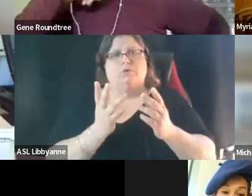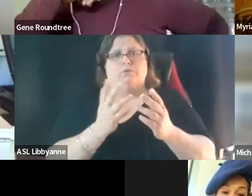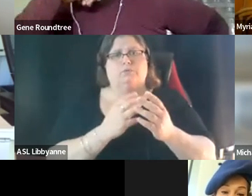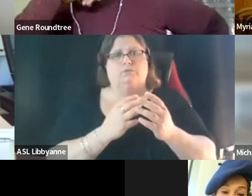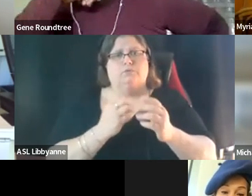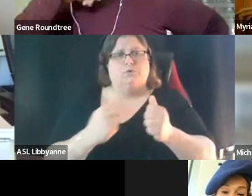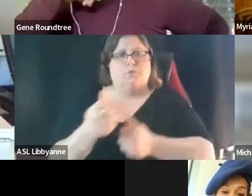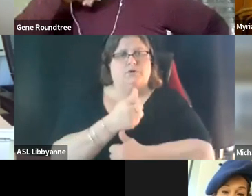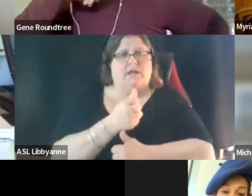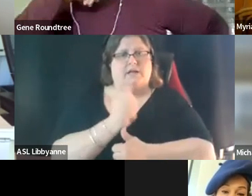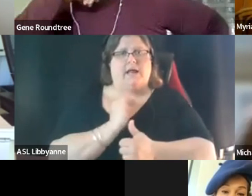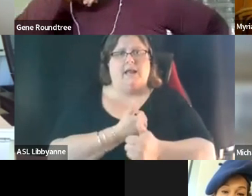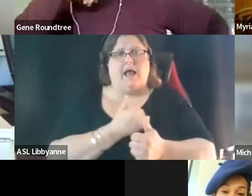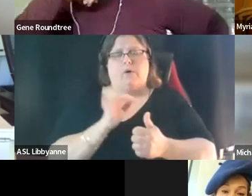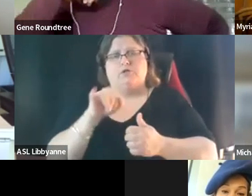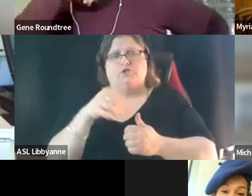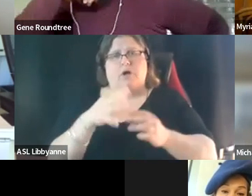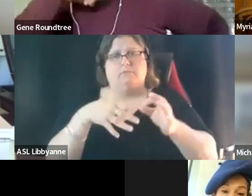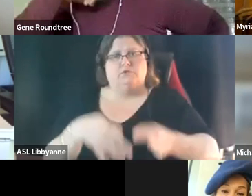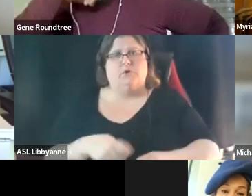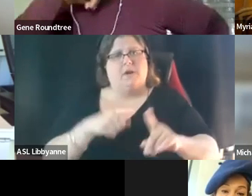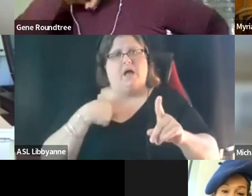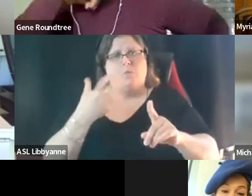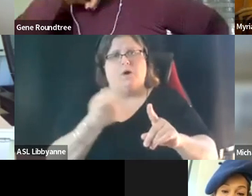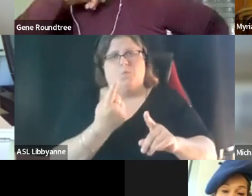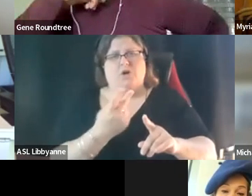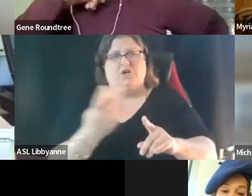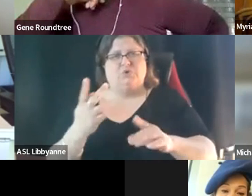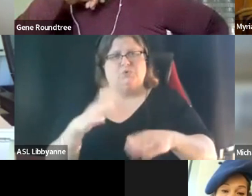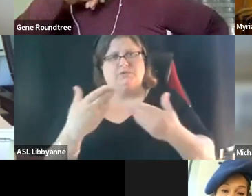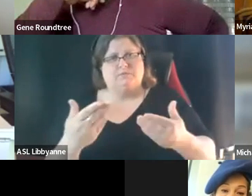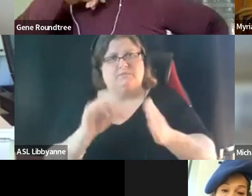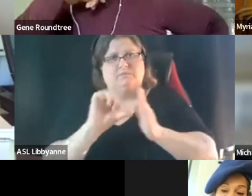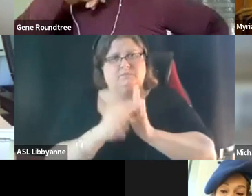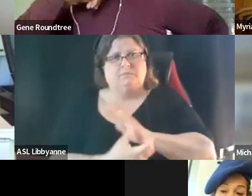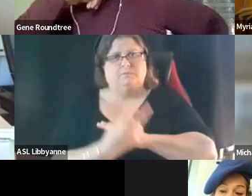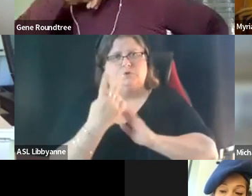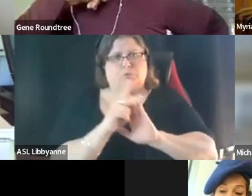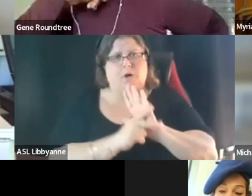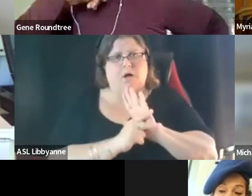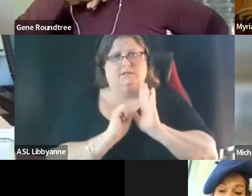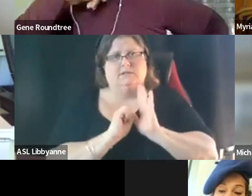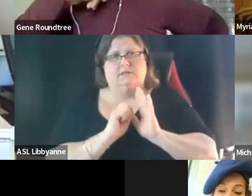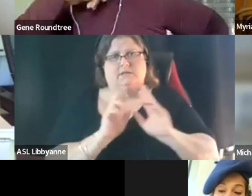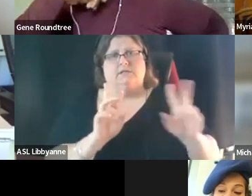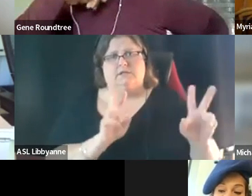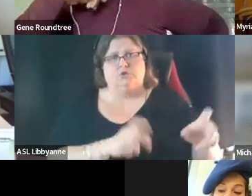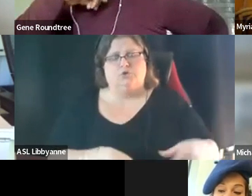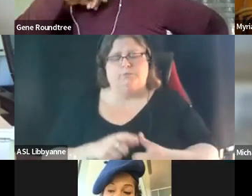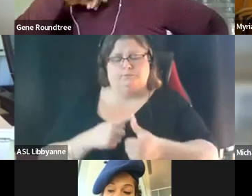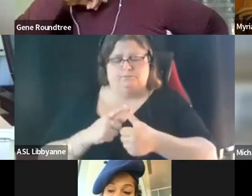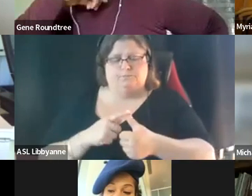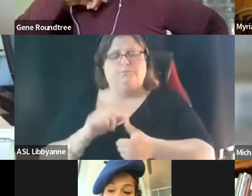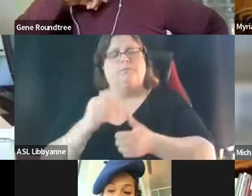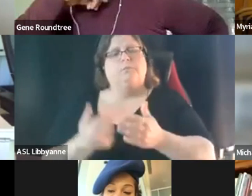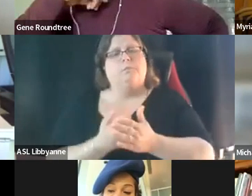description. Here, I just want to make a couple of suggestions and emphasize two policy issues. One, the new